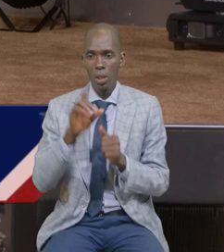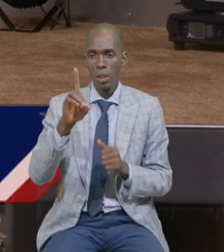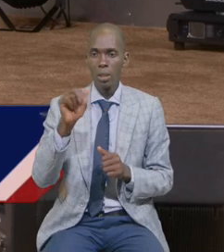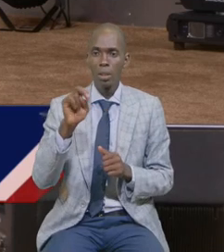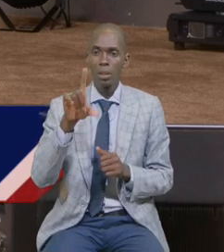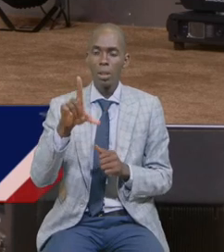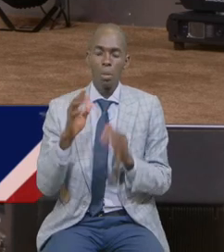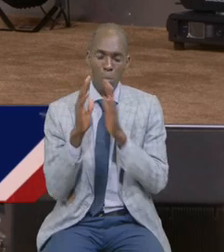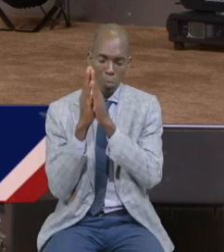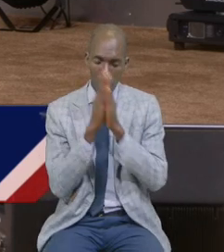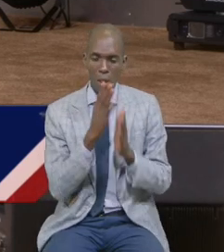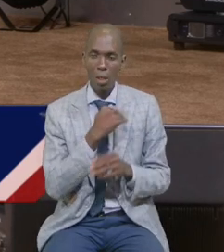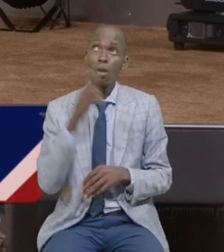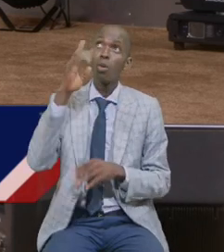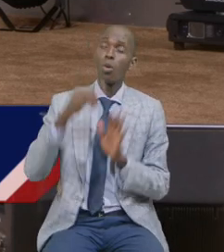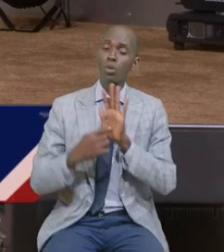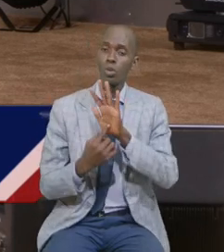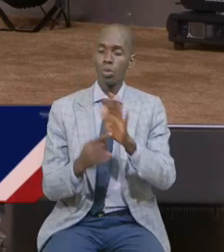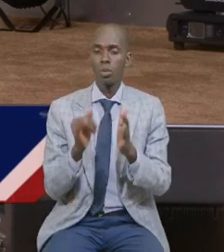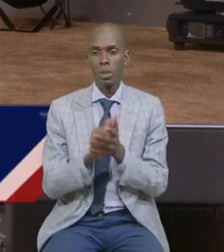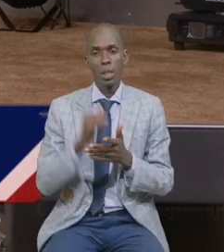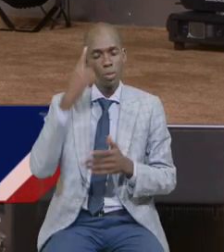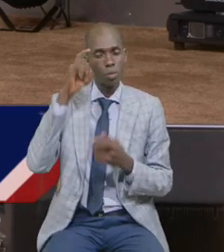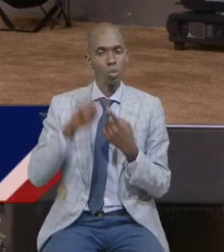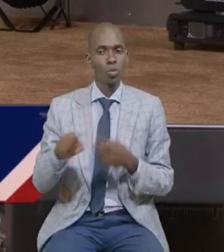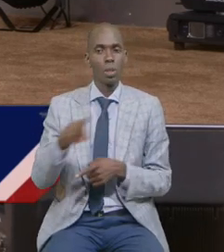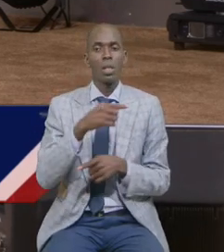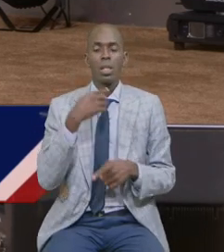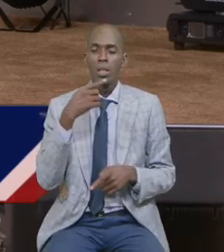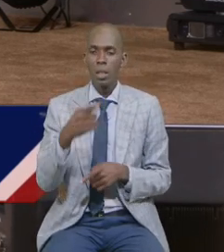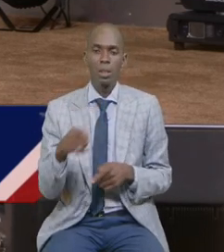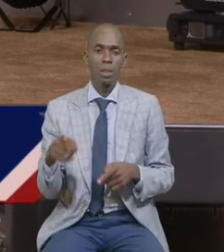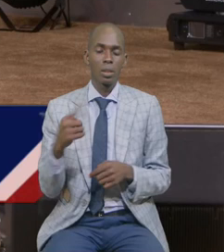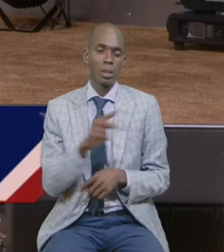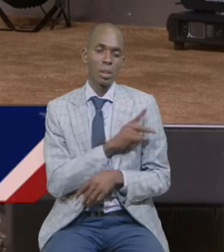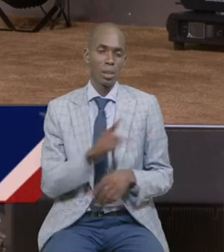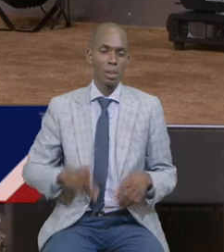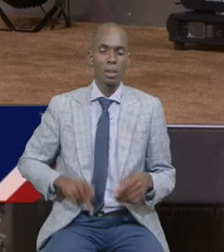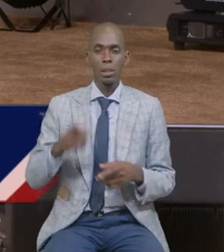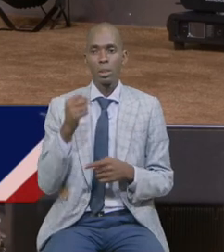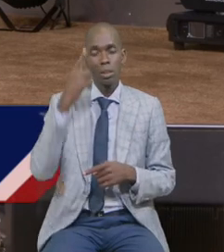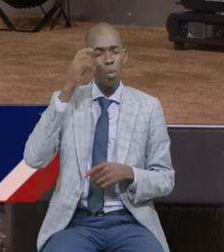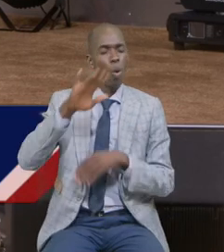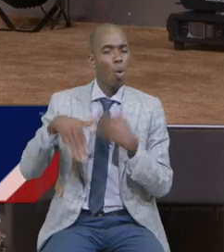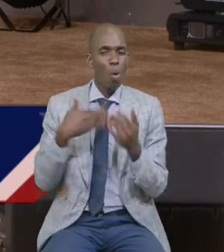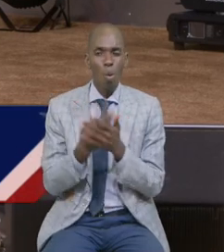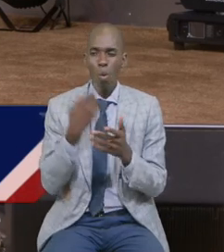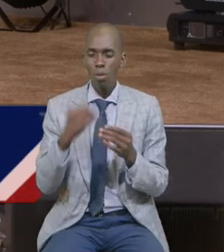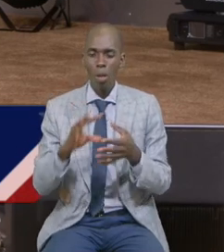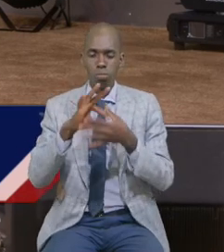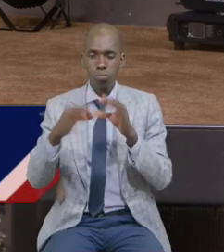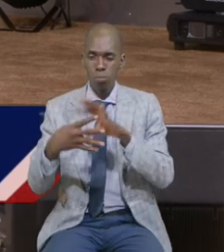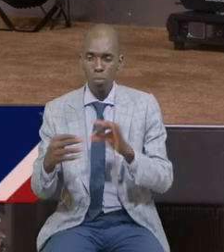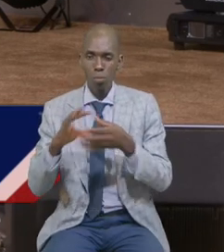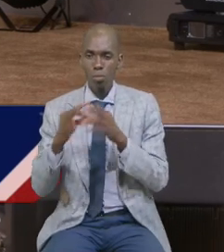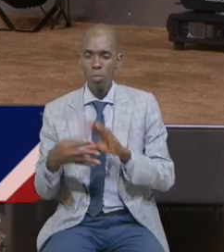them. And he came to the king and said, this is the dream. All the details of the dream, even his thoughts